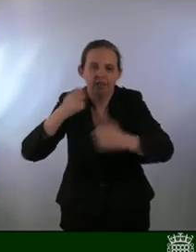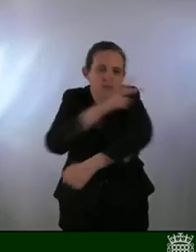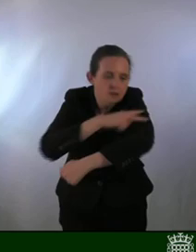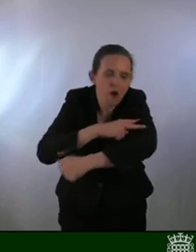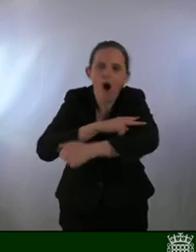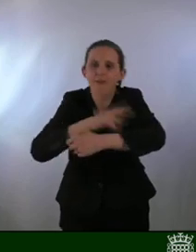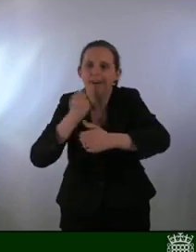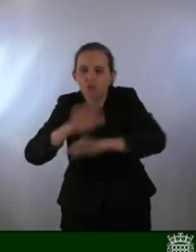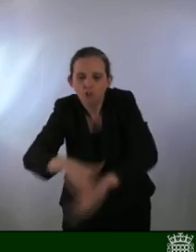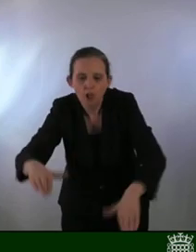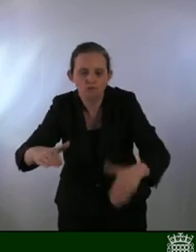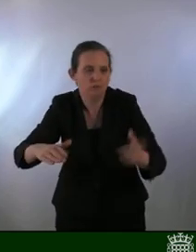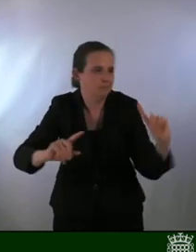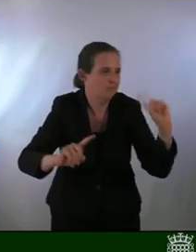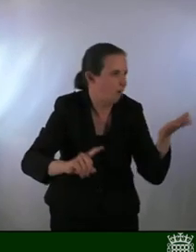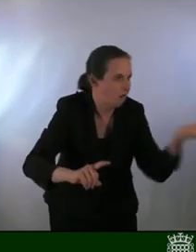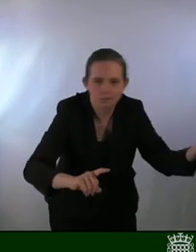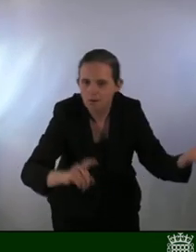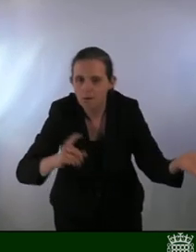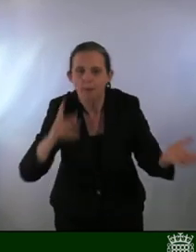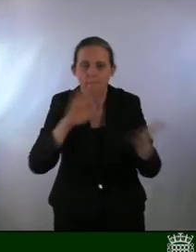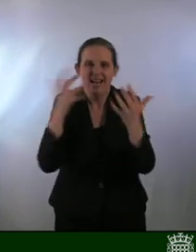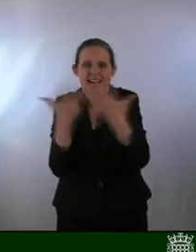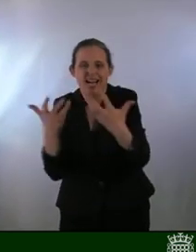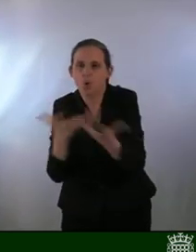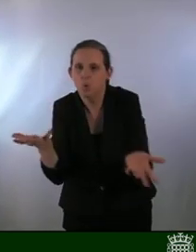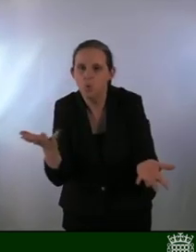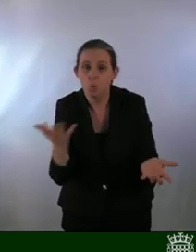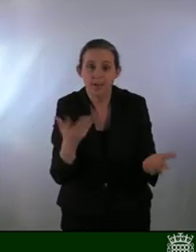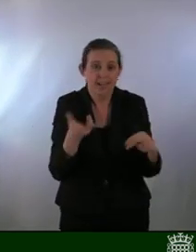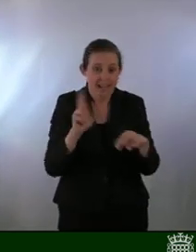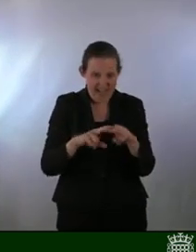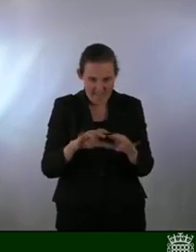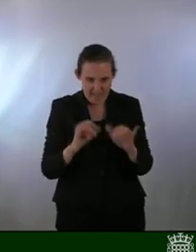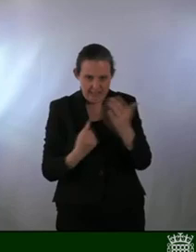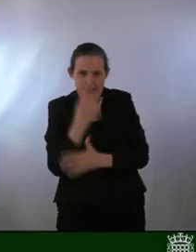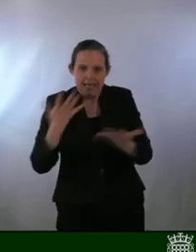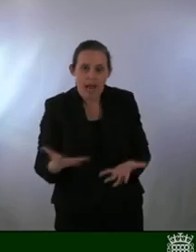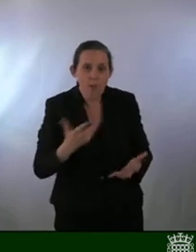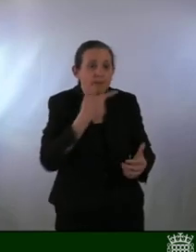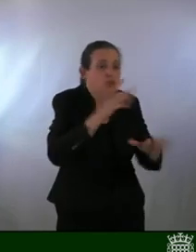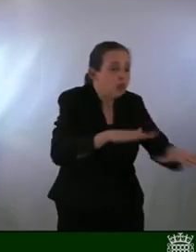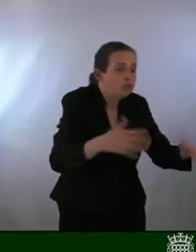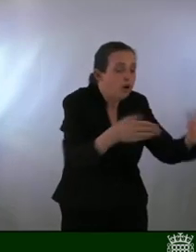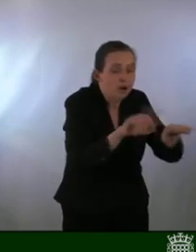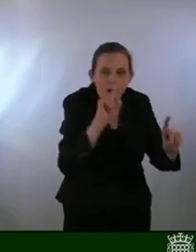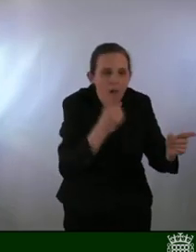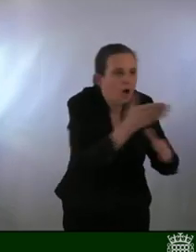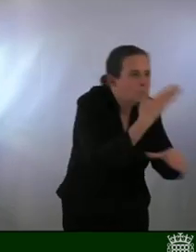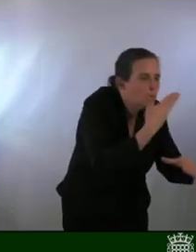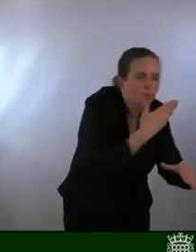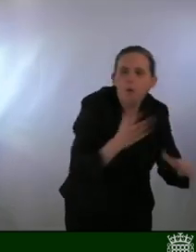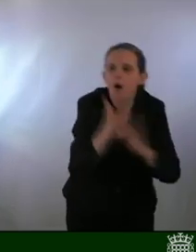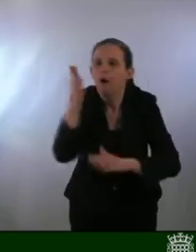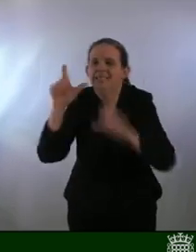that if we get it wrong, then children, instead of going to school, might stay with elderly grandparents and therefore increase the risk. But we keep